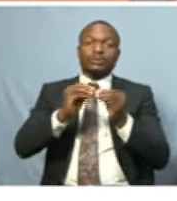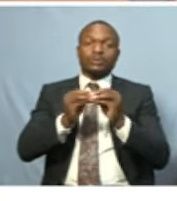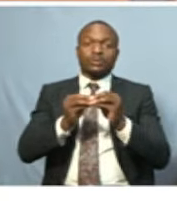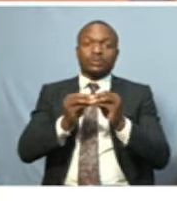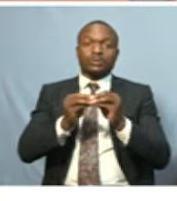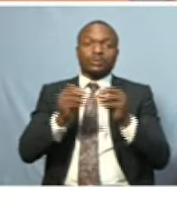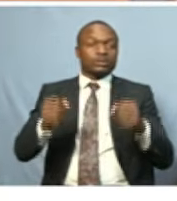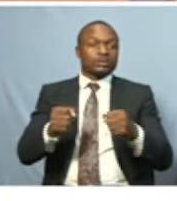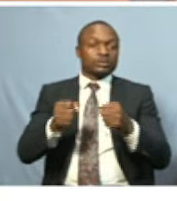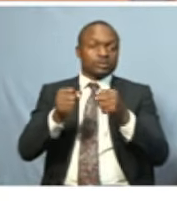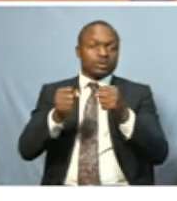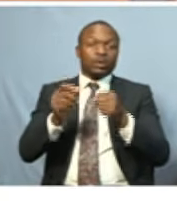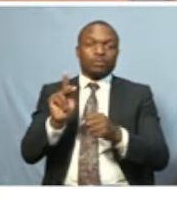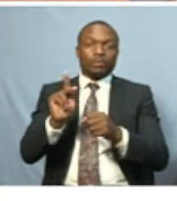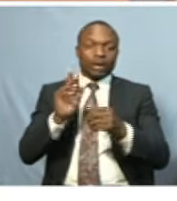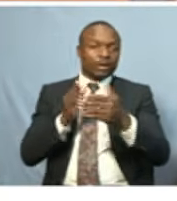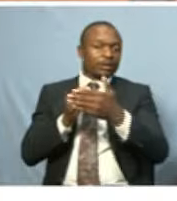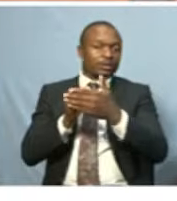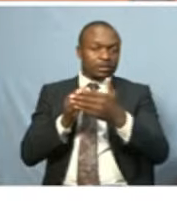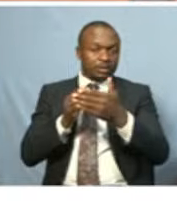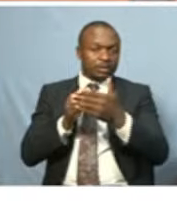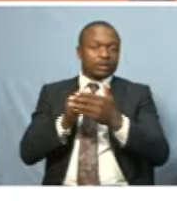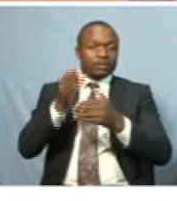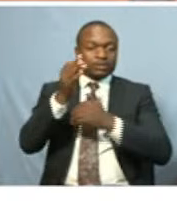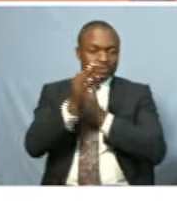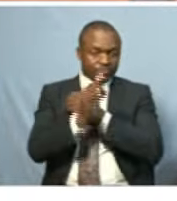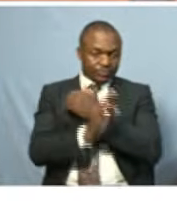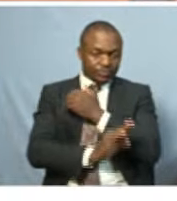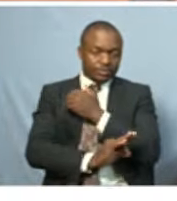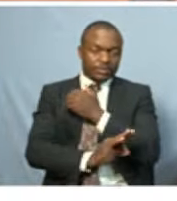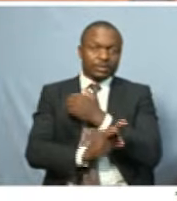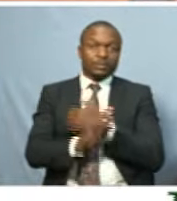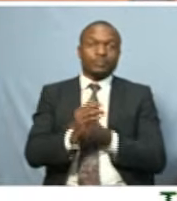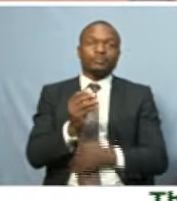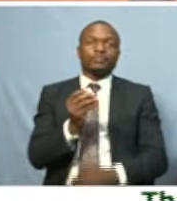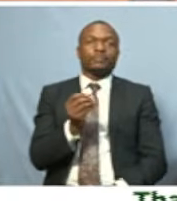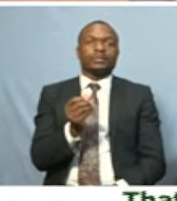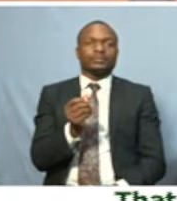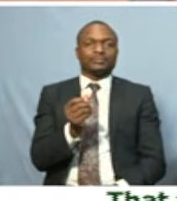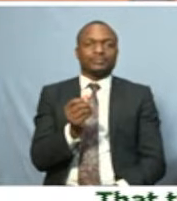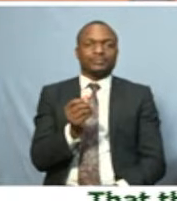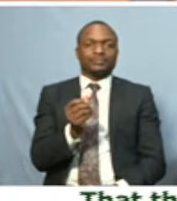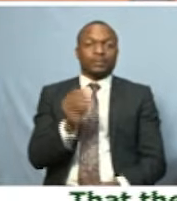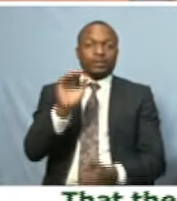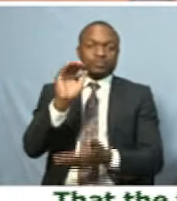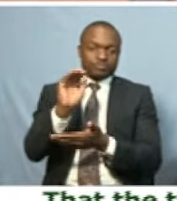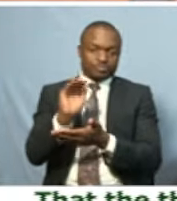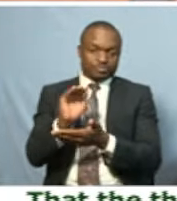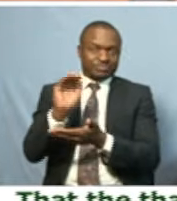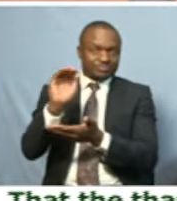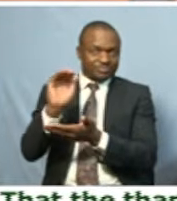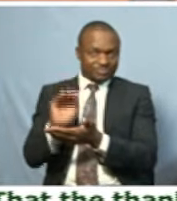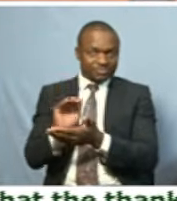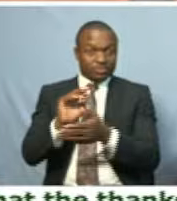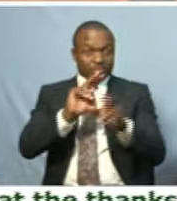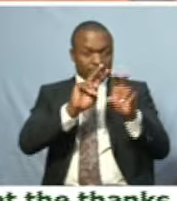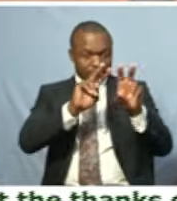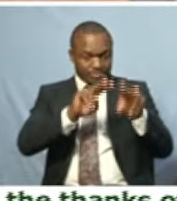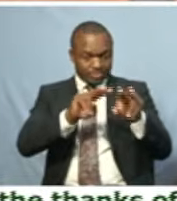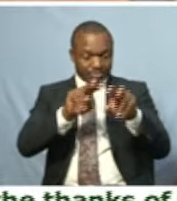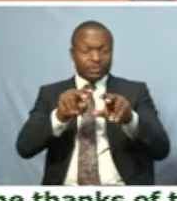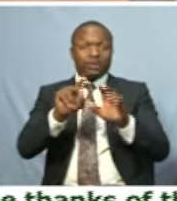kwacha against other convertible currencies, reduction in monetary